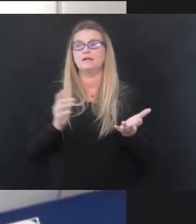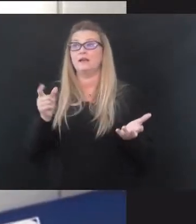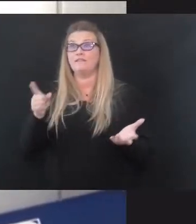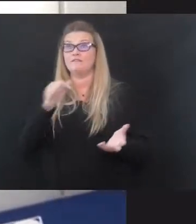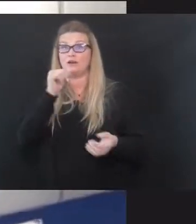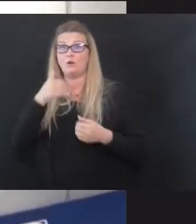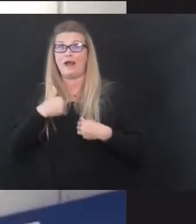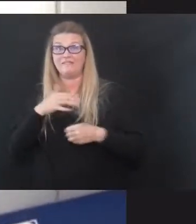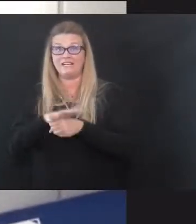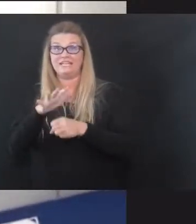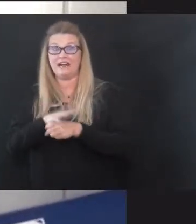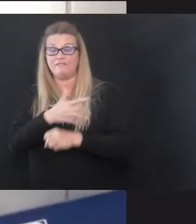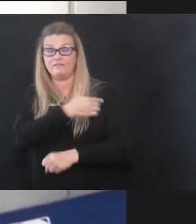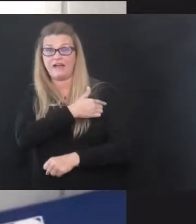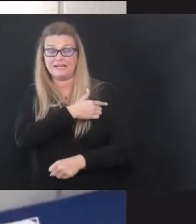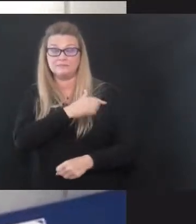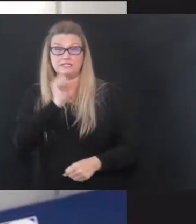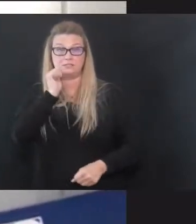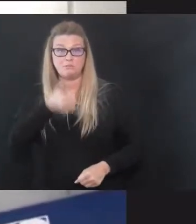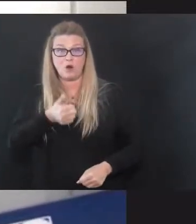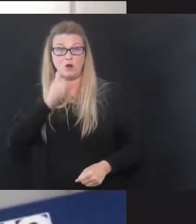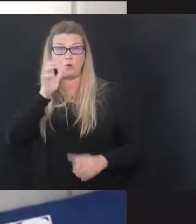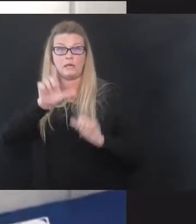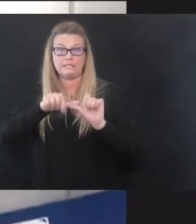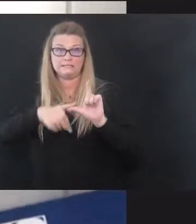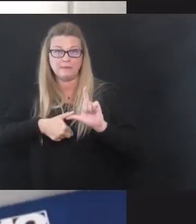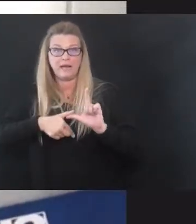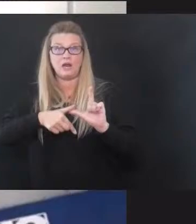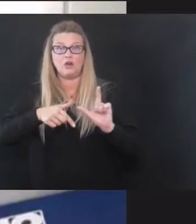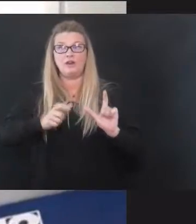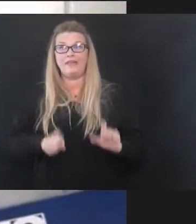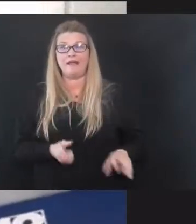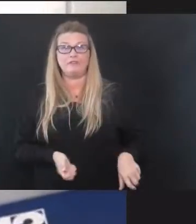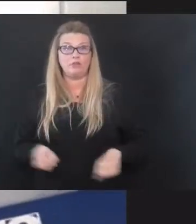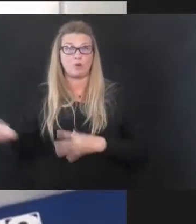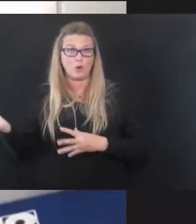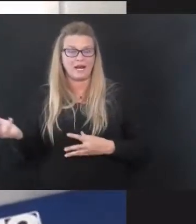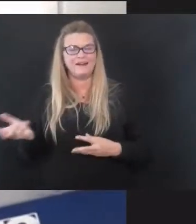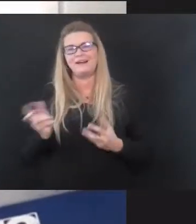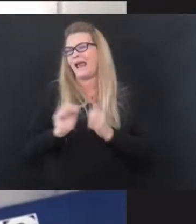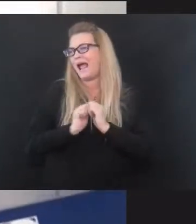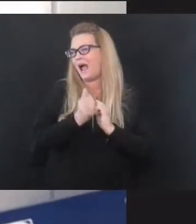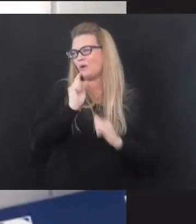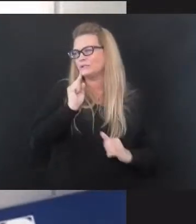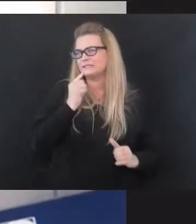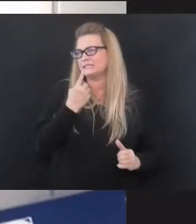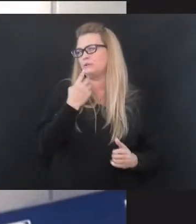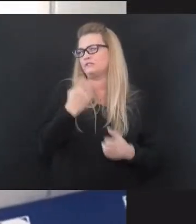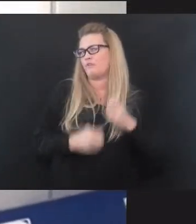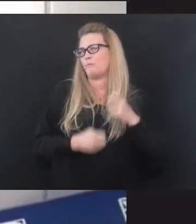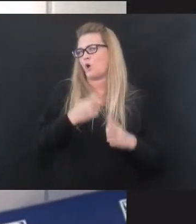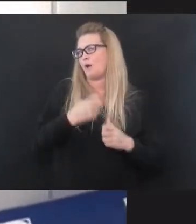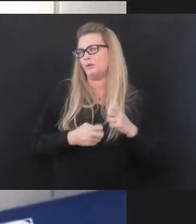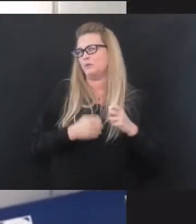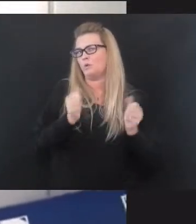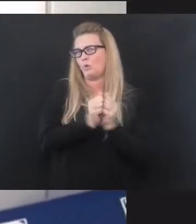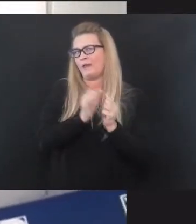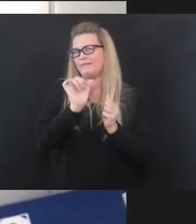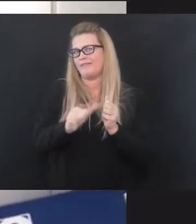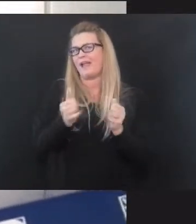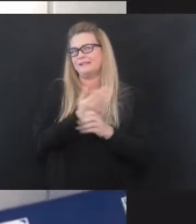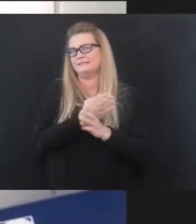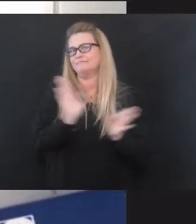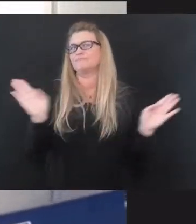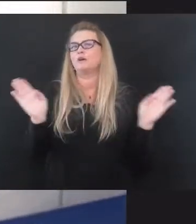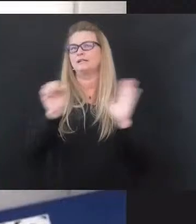get that into arms by tomorrow, it will expire and they'll have to toss it out. How serious of a problem is that statewide with